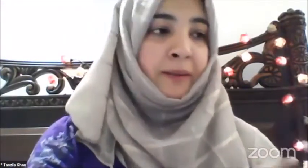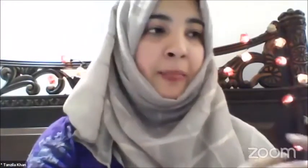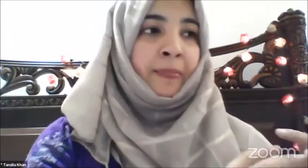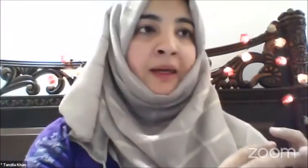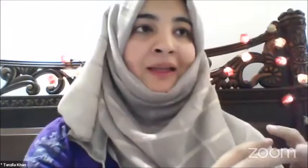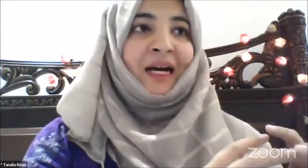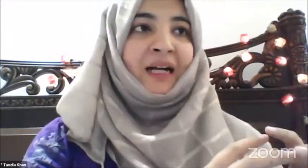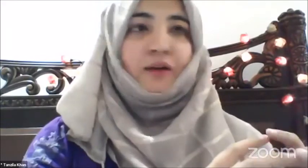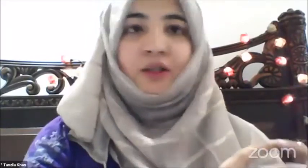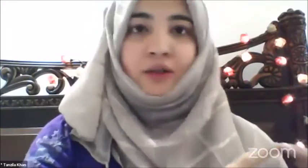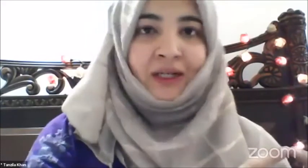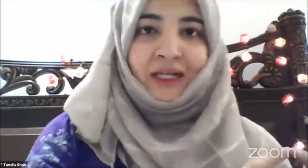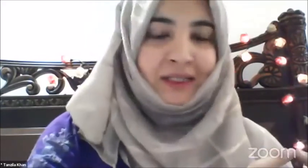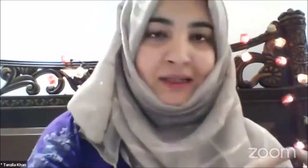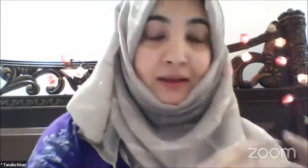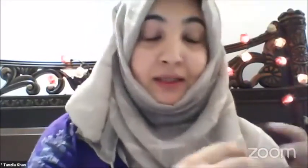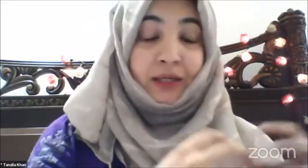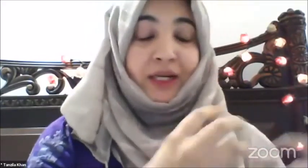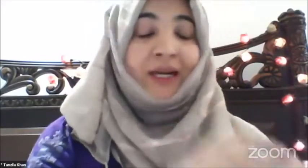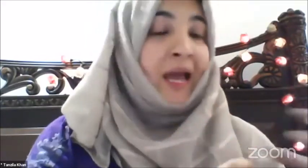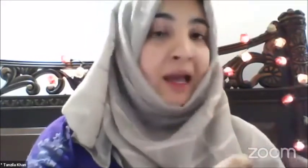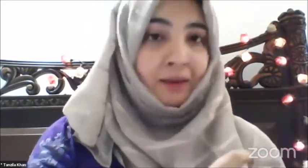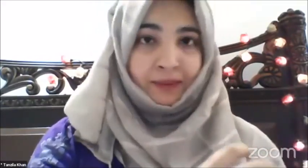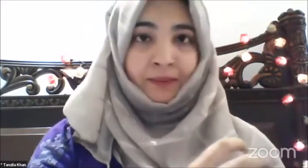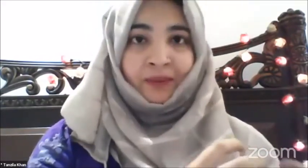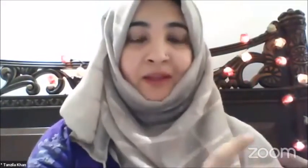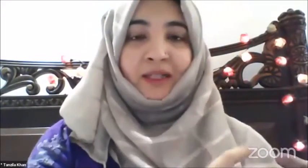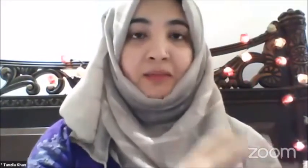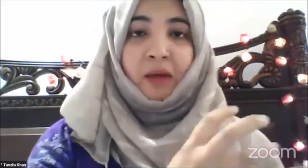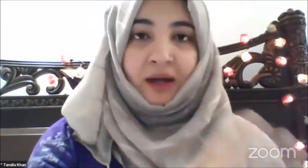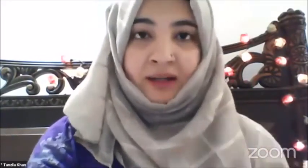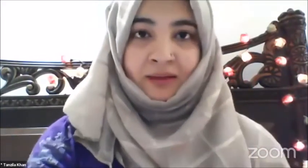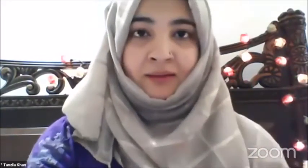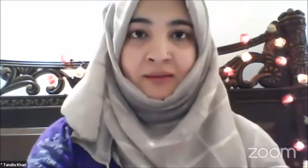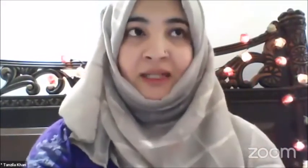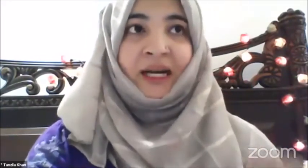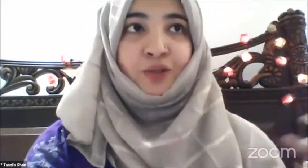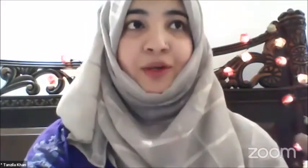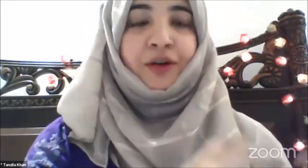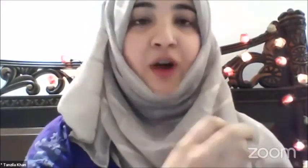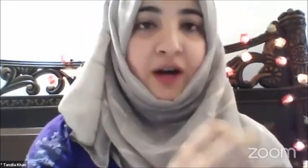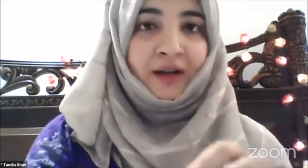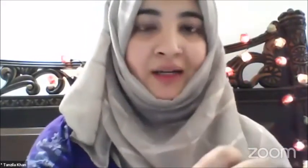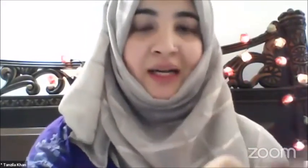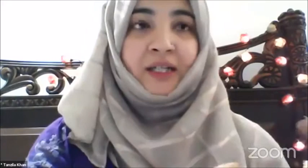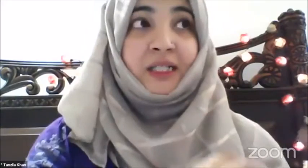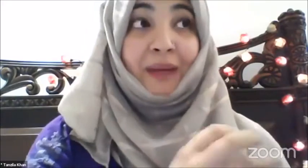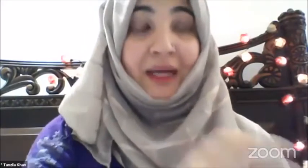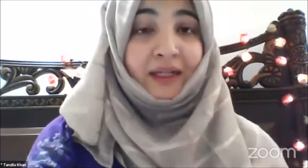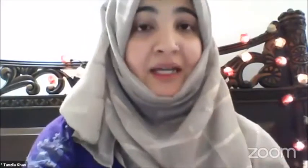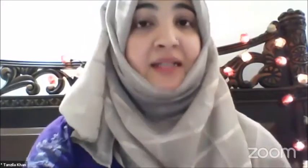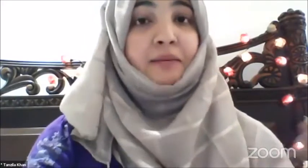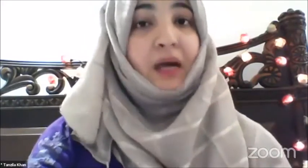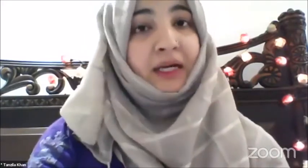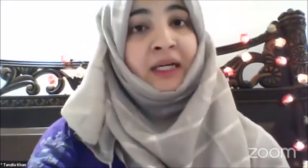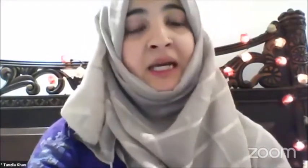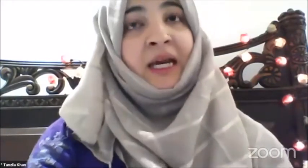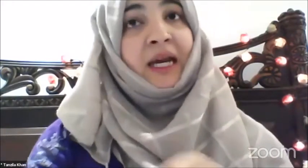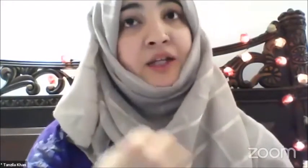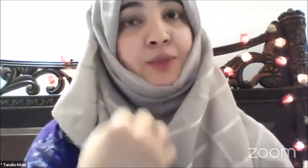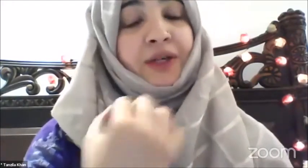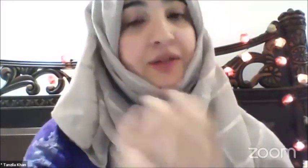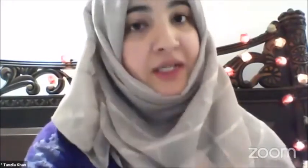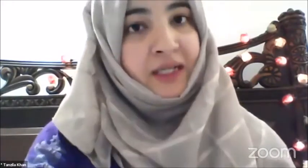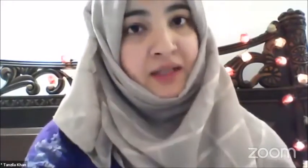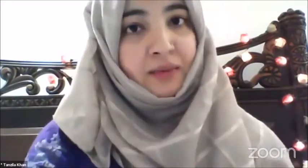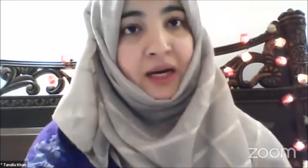here that they don't need help. It's a market. It has to be regarded and respected as a market and